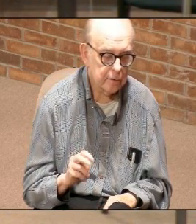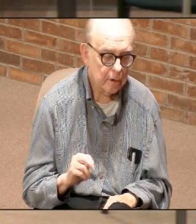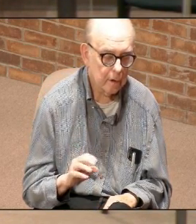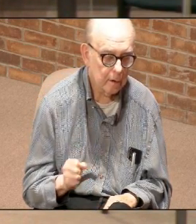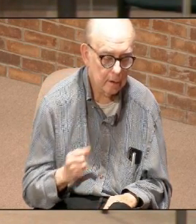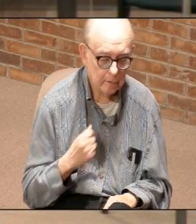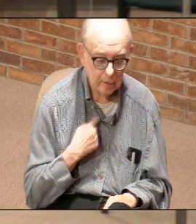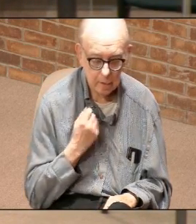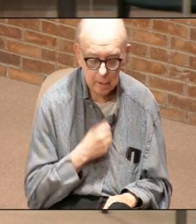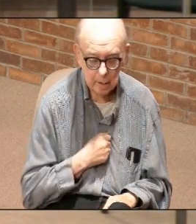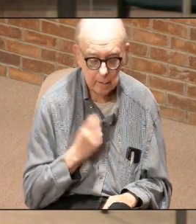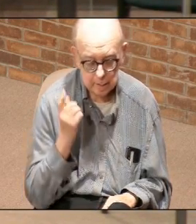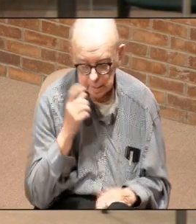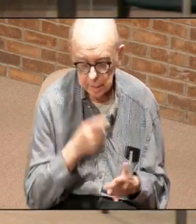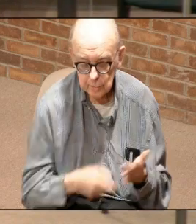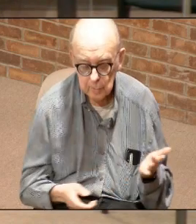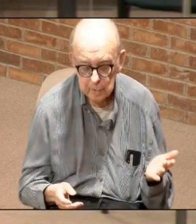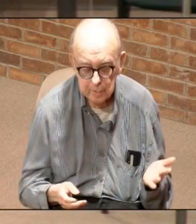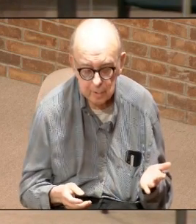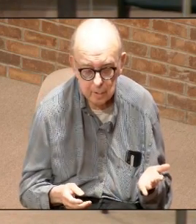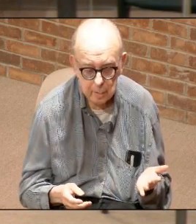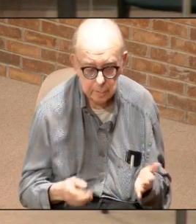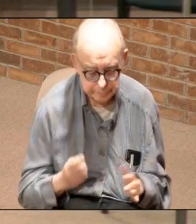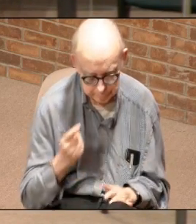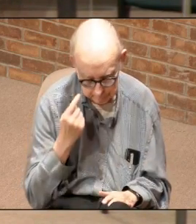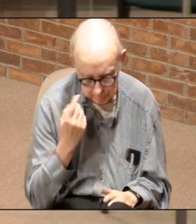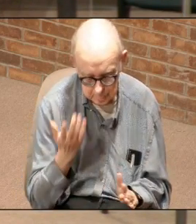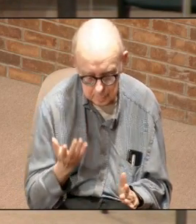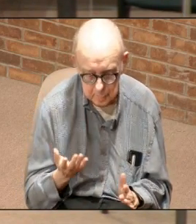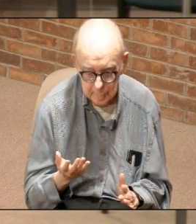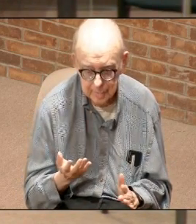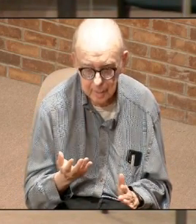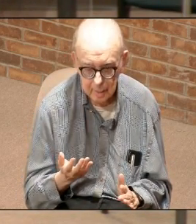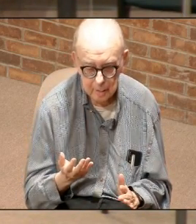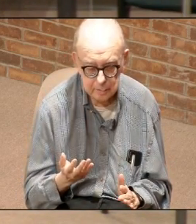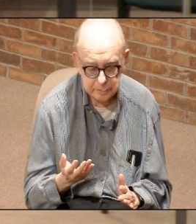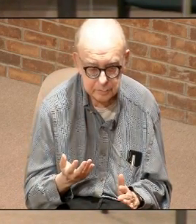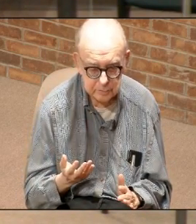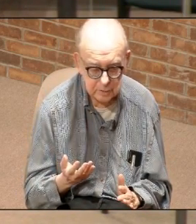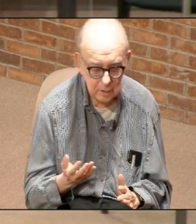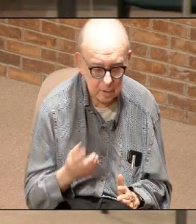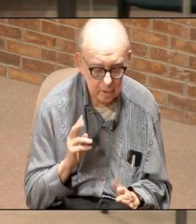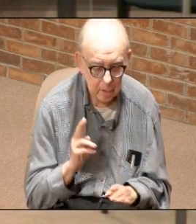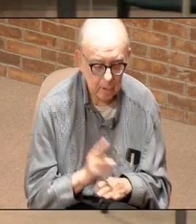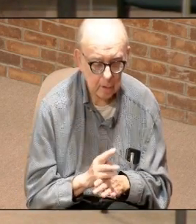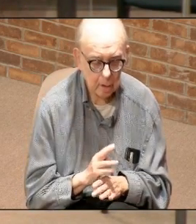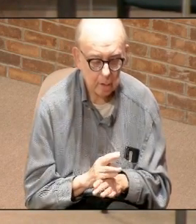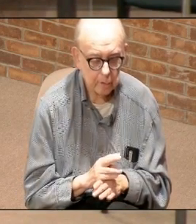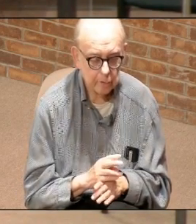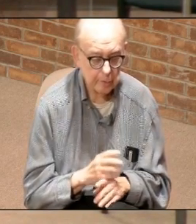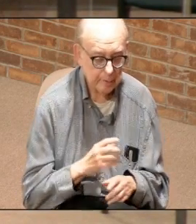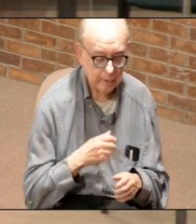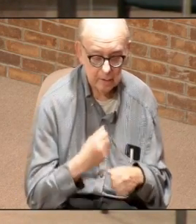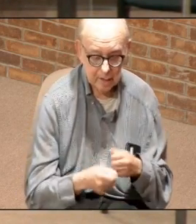And I'm sorry, but guess what? The government, there used to be